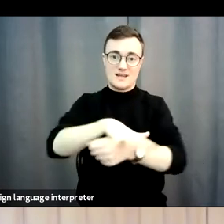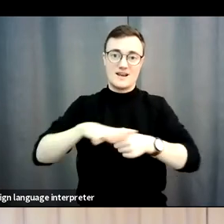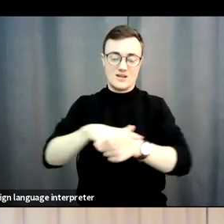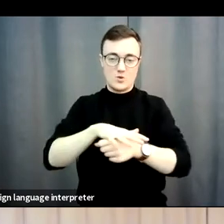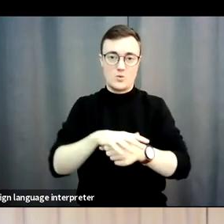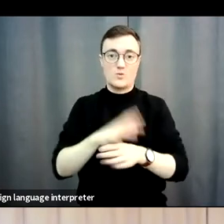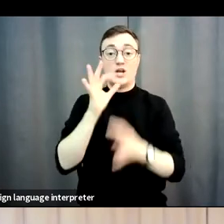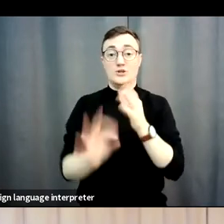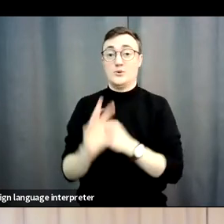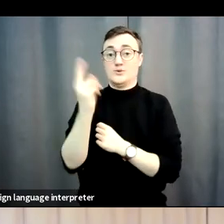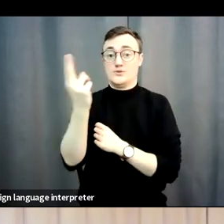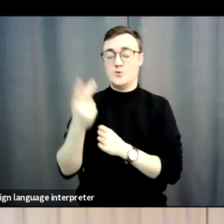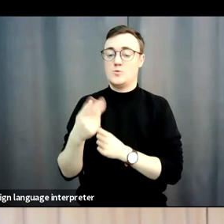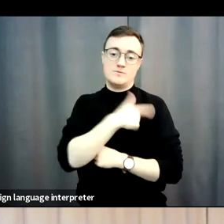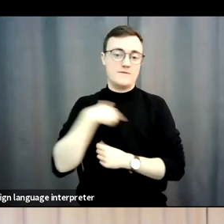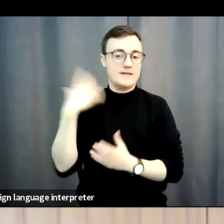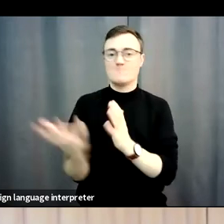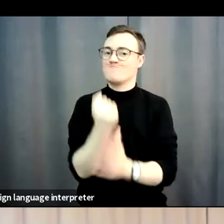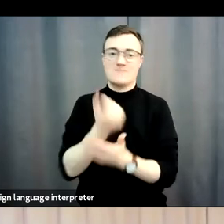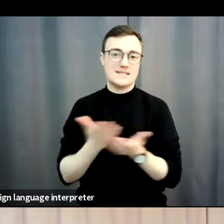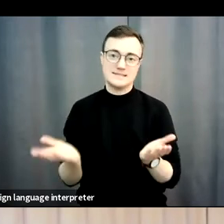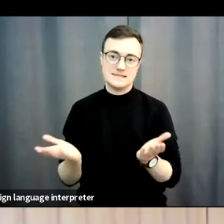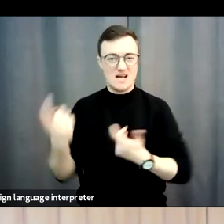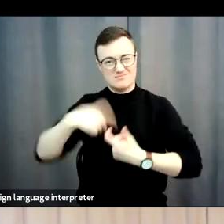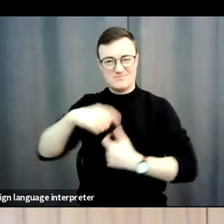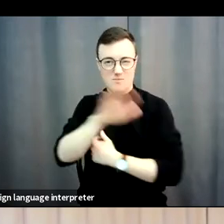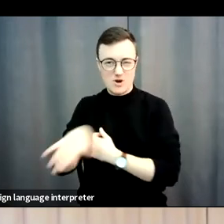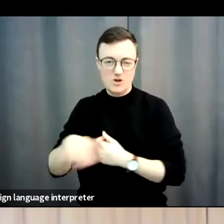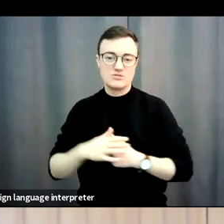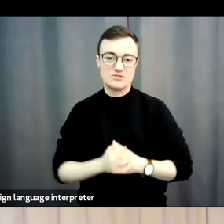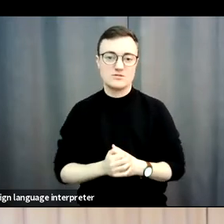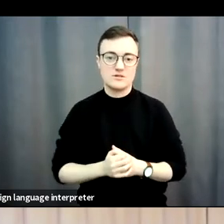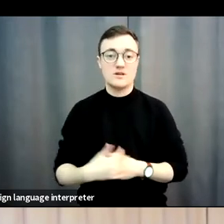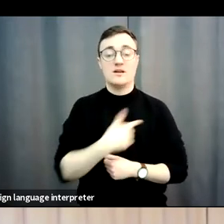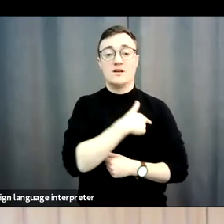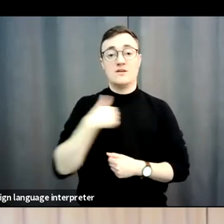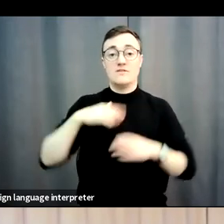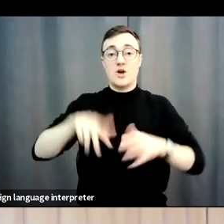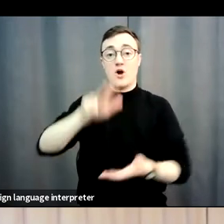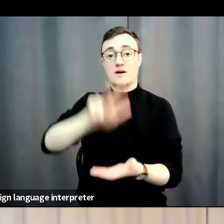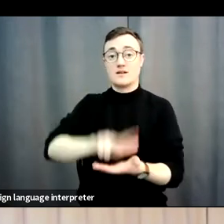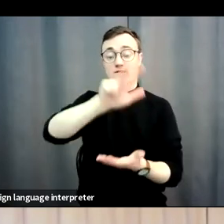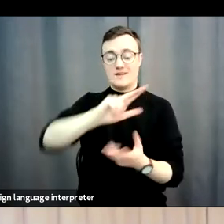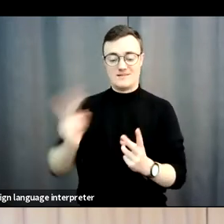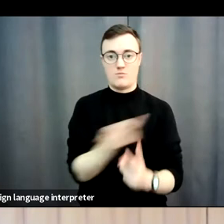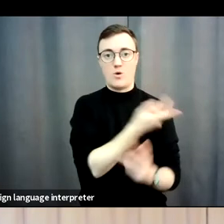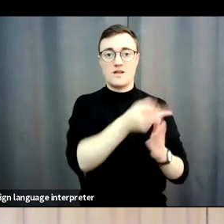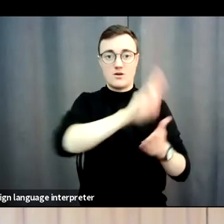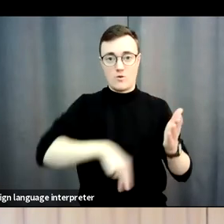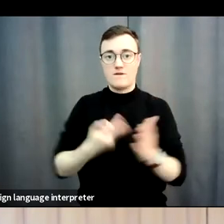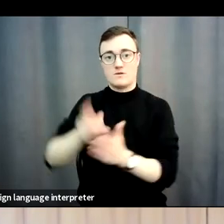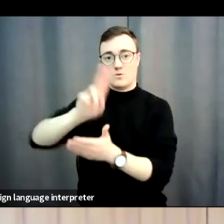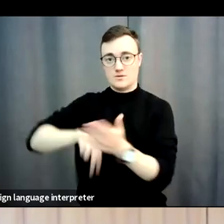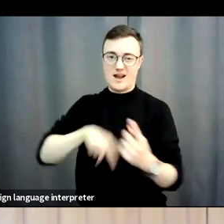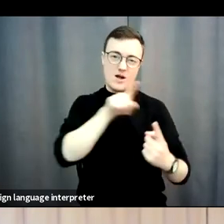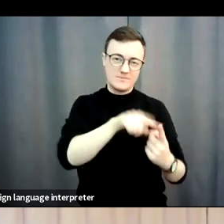children and youth experience today. The Nordic countries have now ratified both the Convention of the Rights of the Child and the